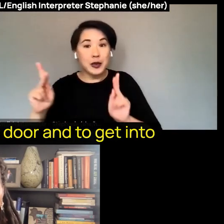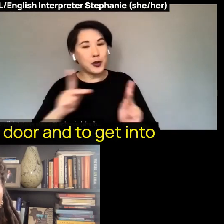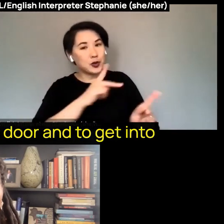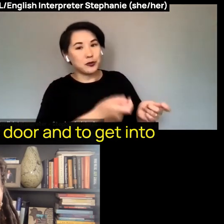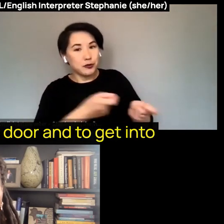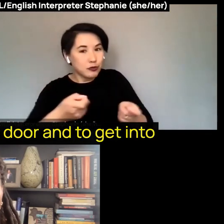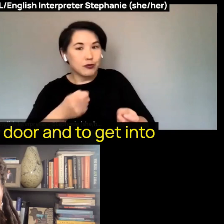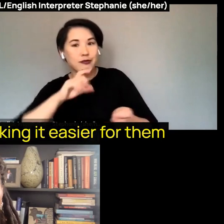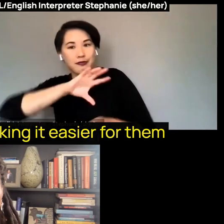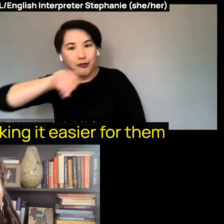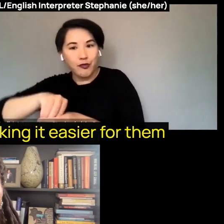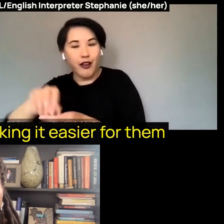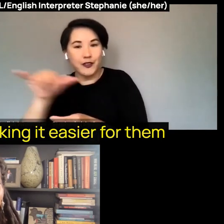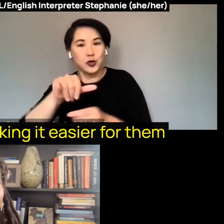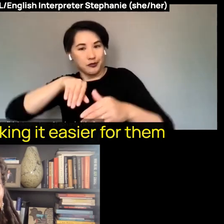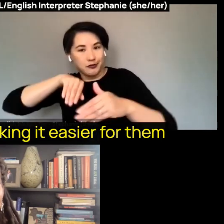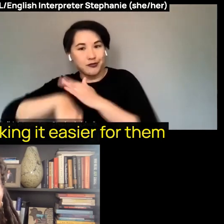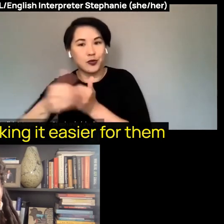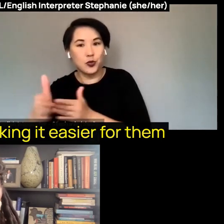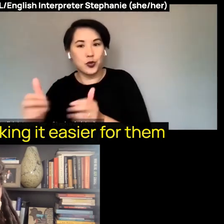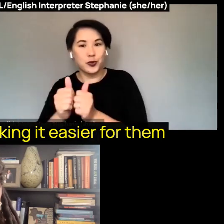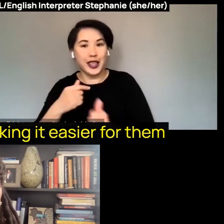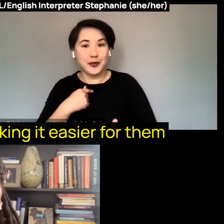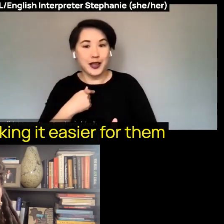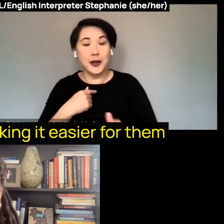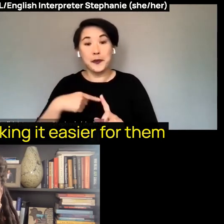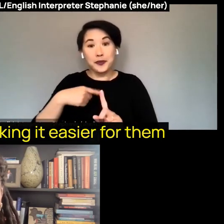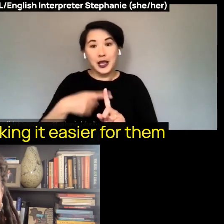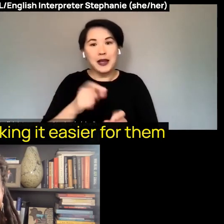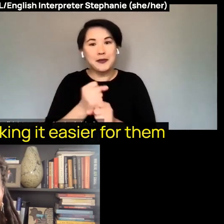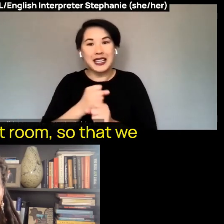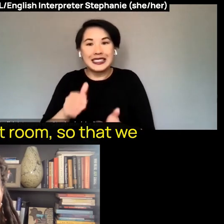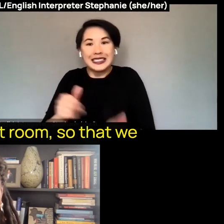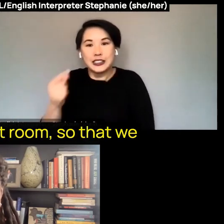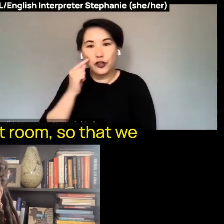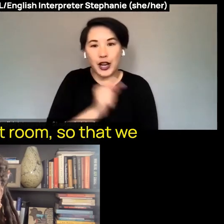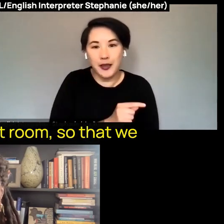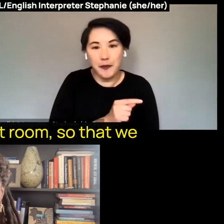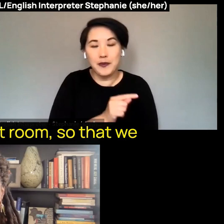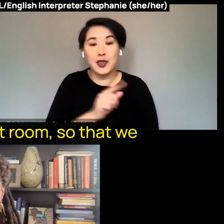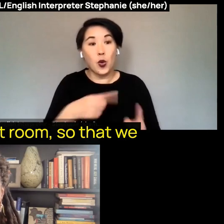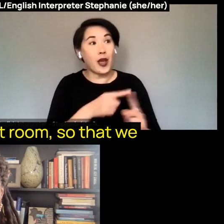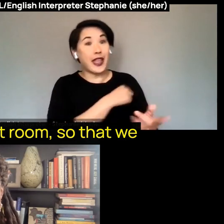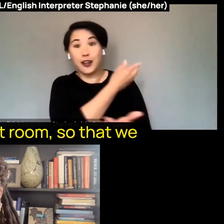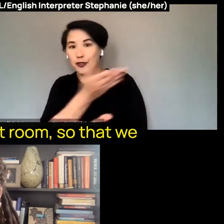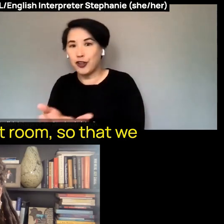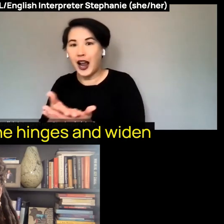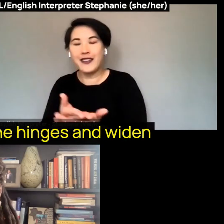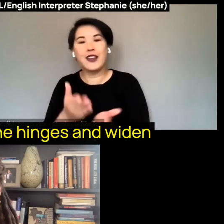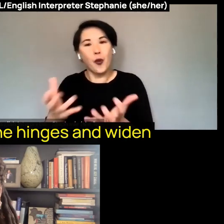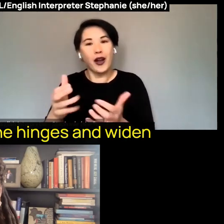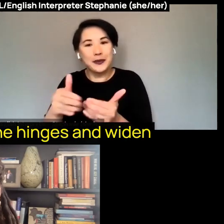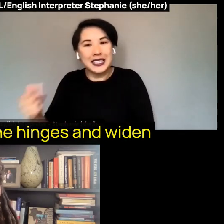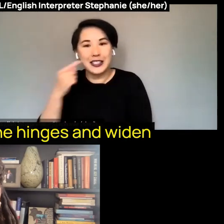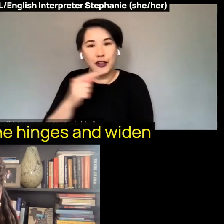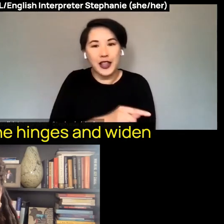door and to get into that room, but I'm also making it easier for them once they get into that room so that we can,